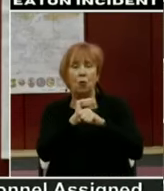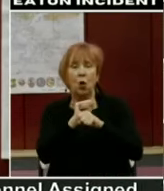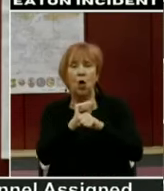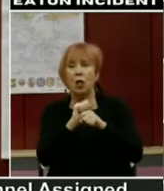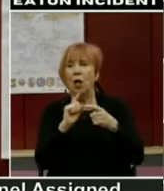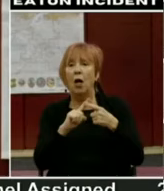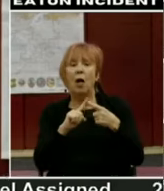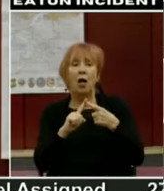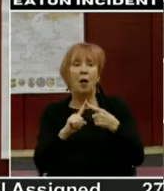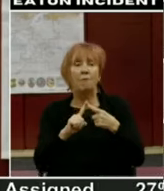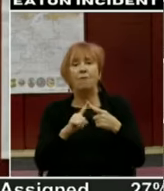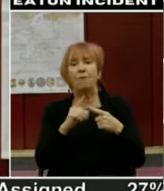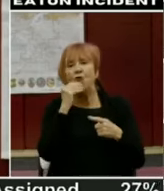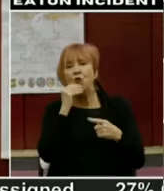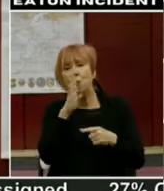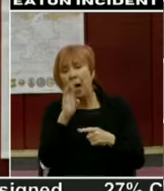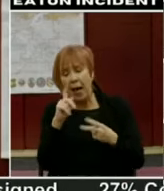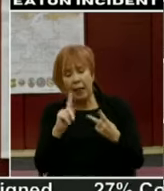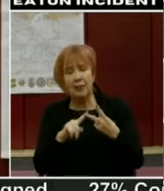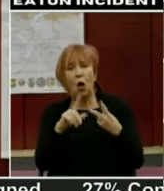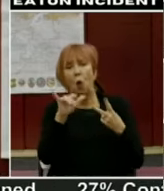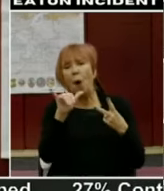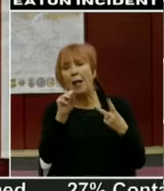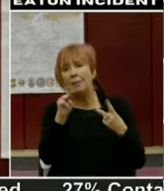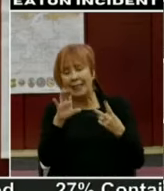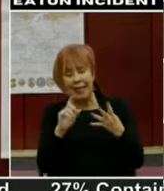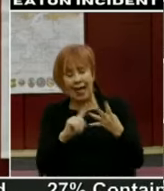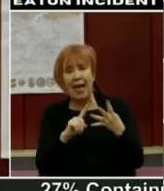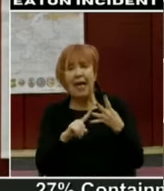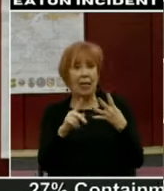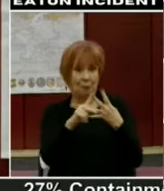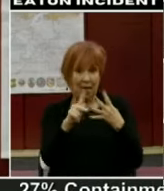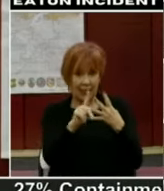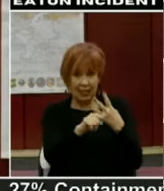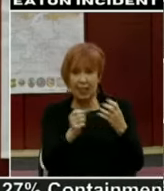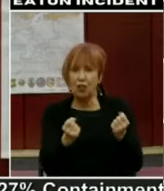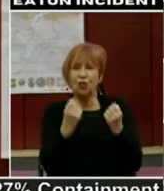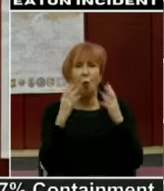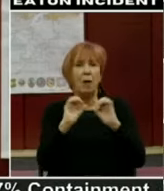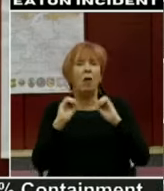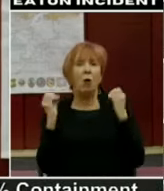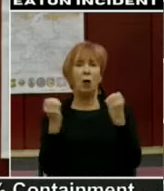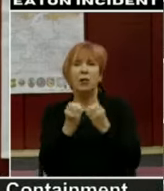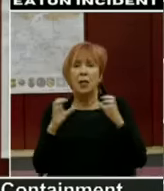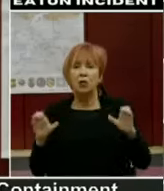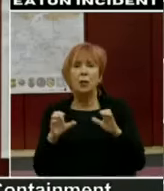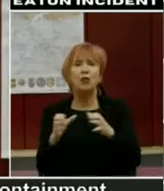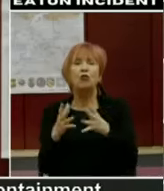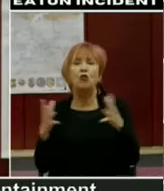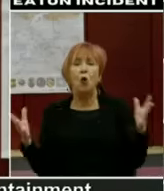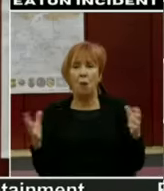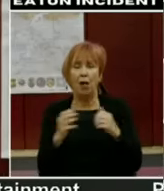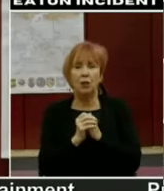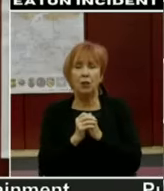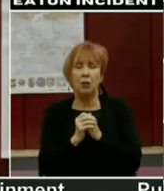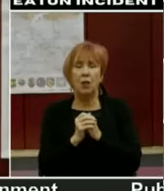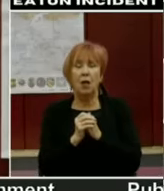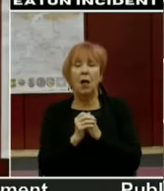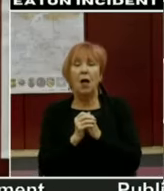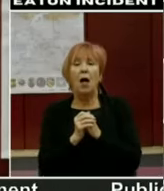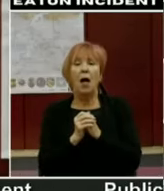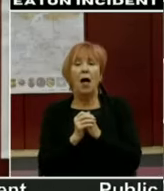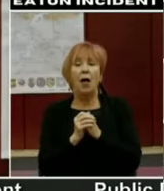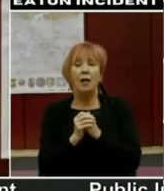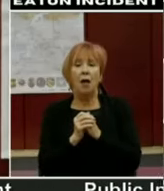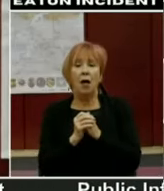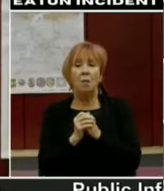banks, the YMCA, Pasadena Humane, so many organizations doing so much. Edison International, the parent company of Southern